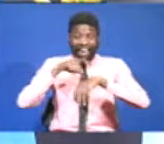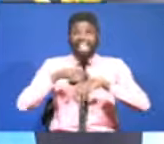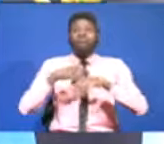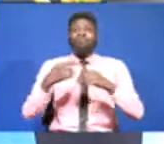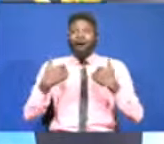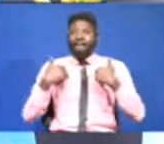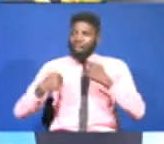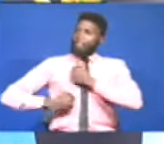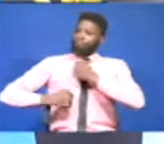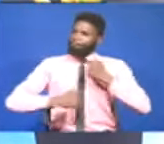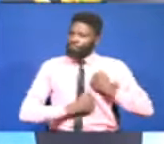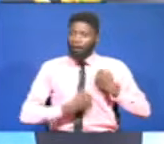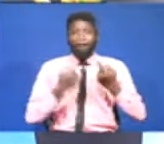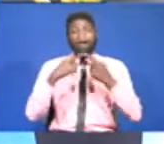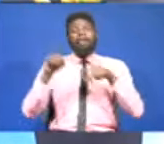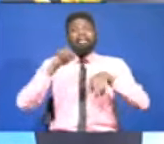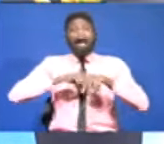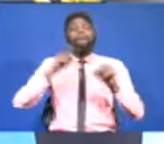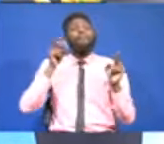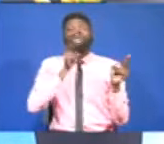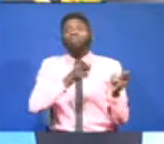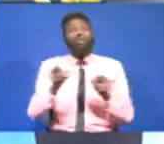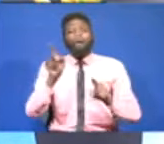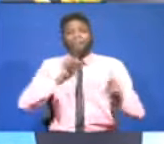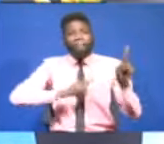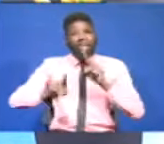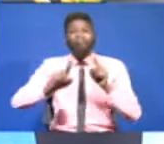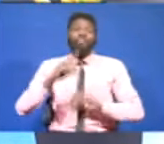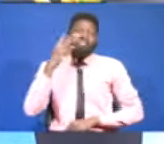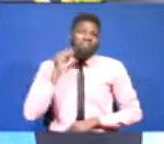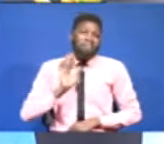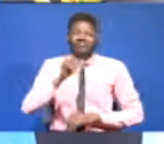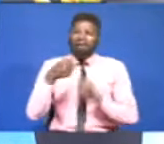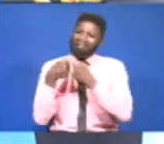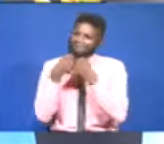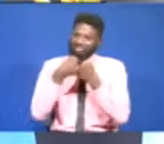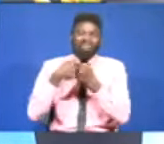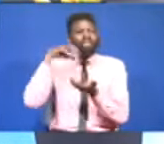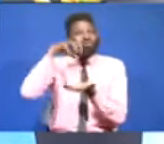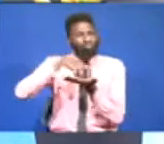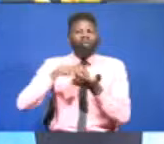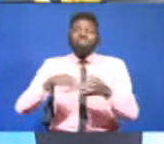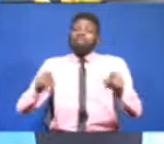kawaida citizen, they also go through the same situations, same challenges,